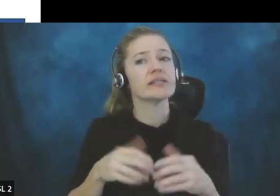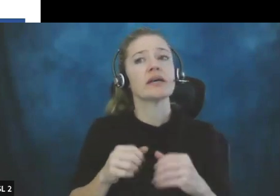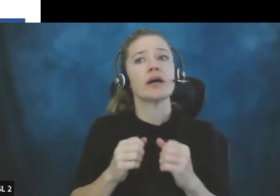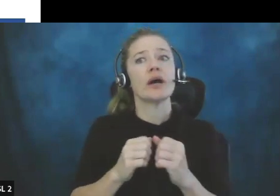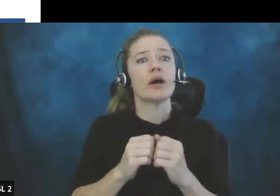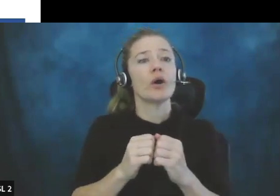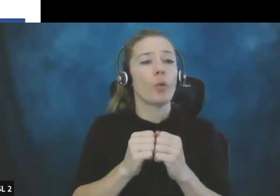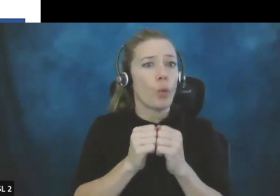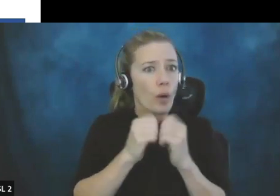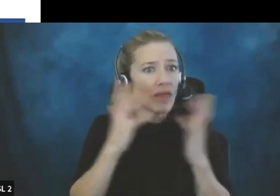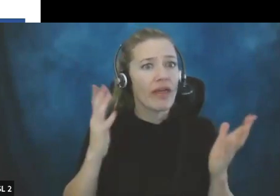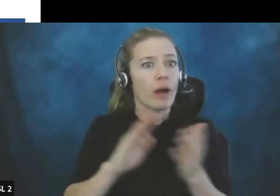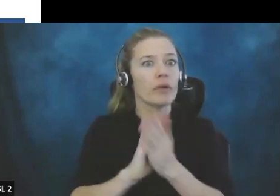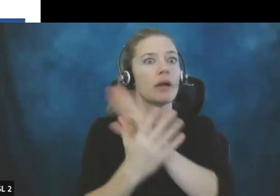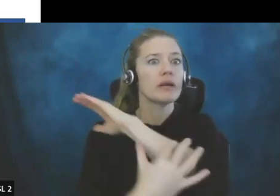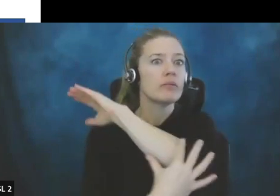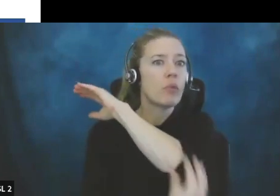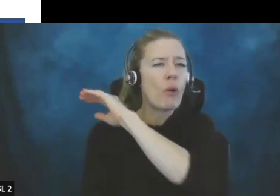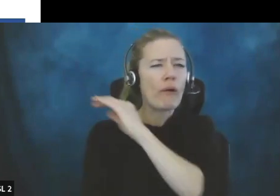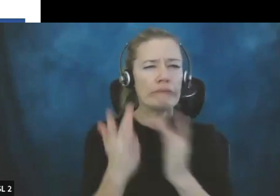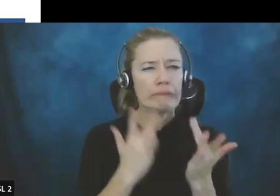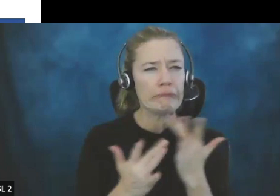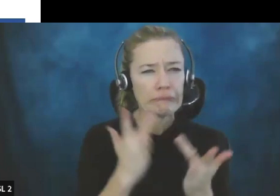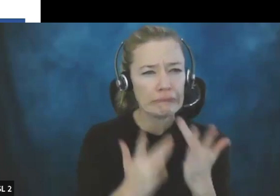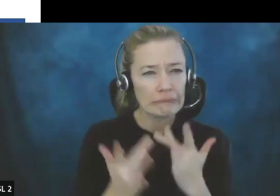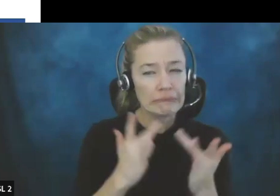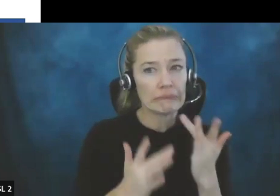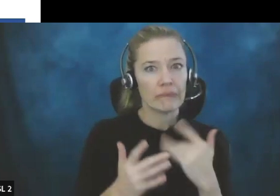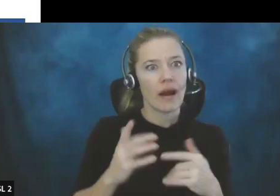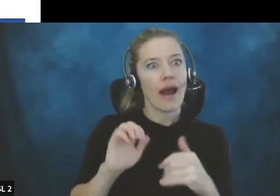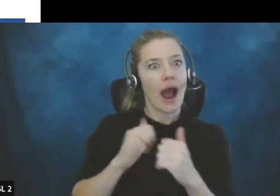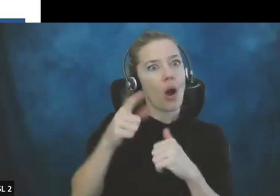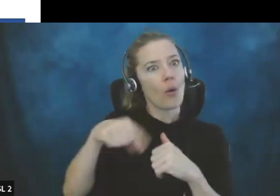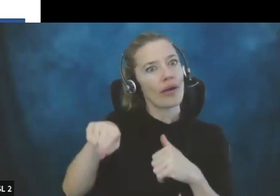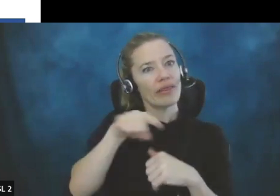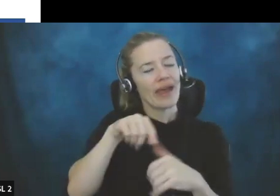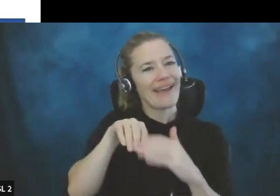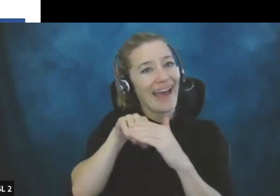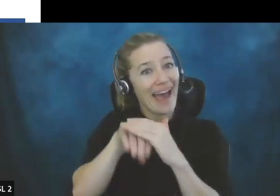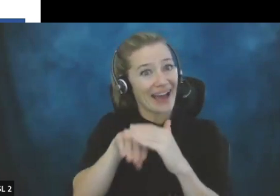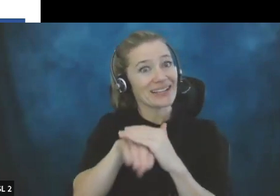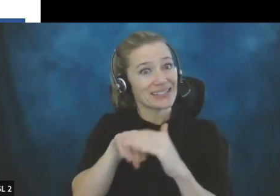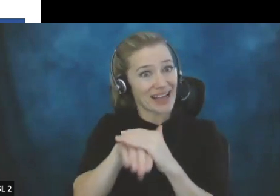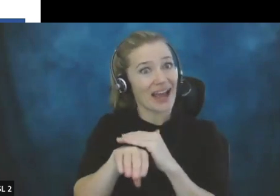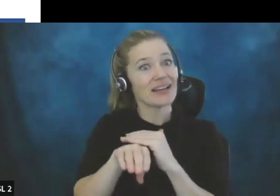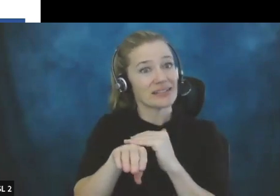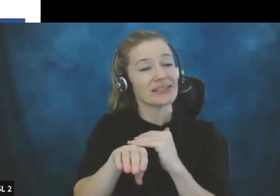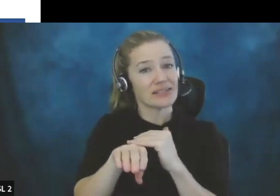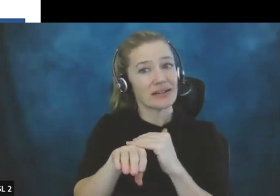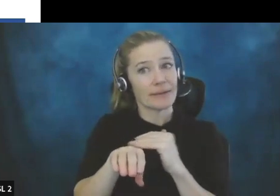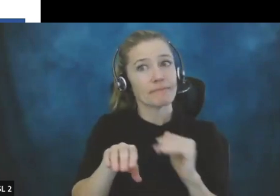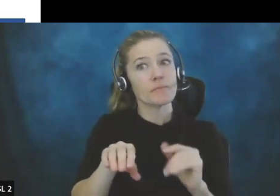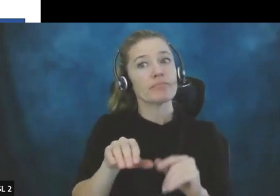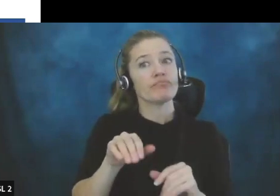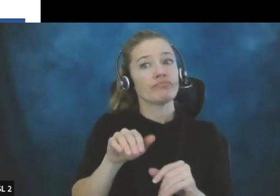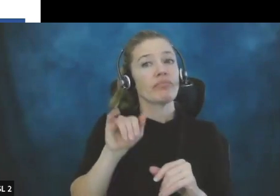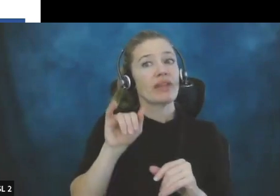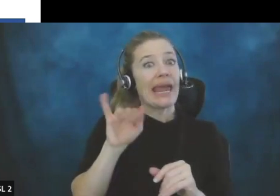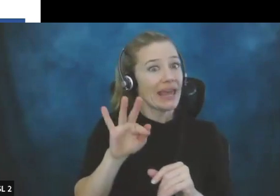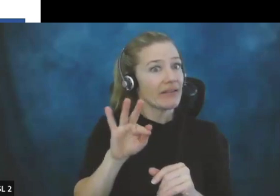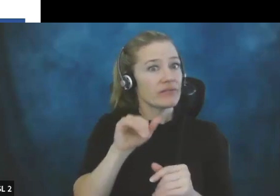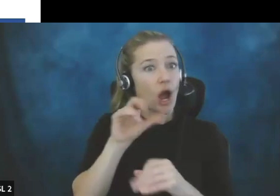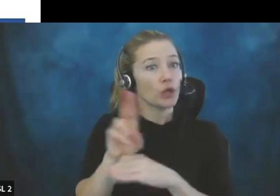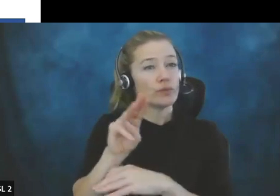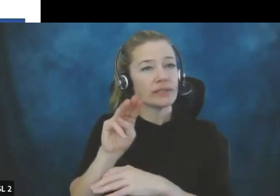need without having to spin down to poverty as well to be able to access those services that might only otherwise be available through